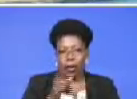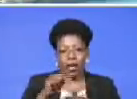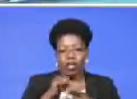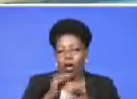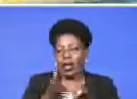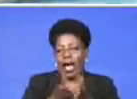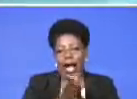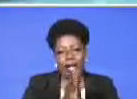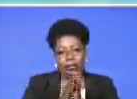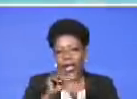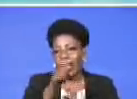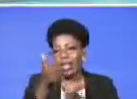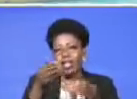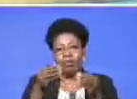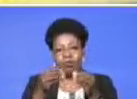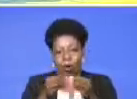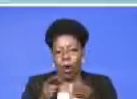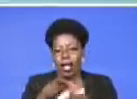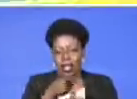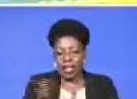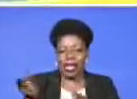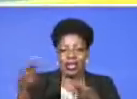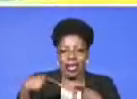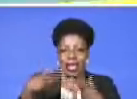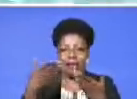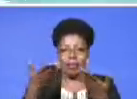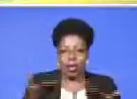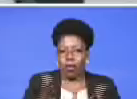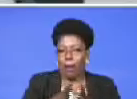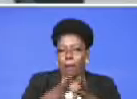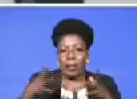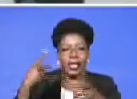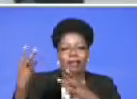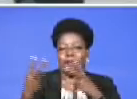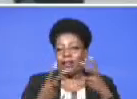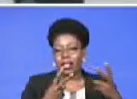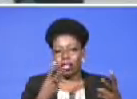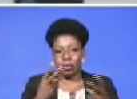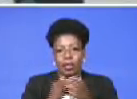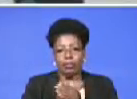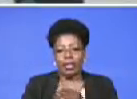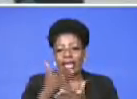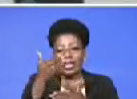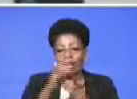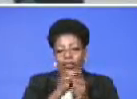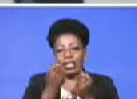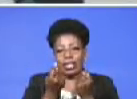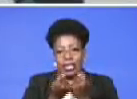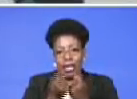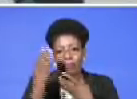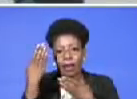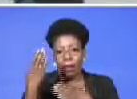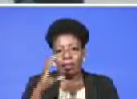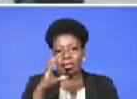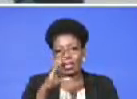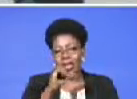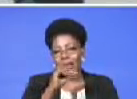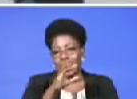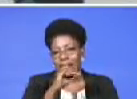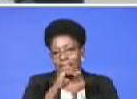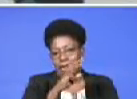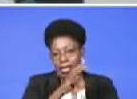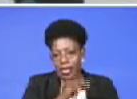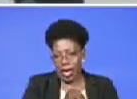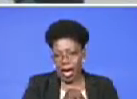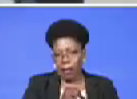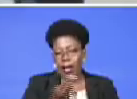from these guys, man. They came here and, came away with a big victory. Next up for Team Bahamas is the CC Can, which is scheduled to take place